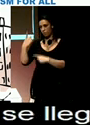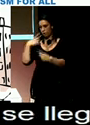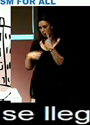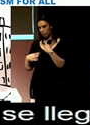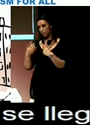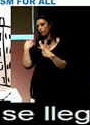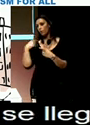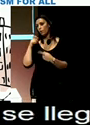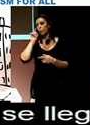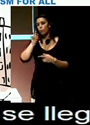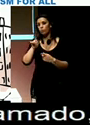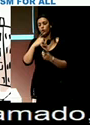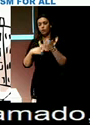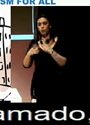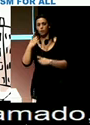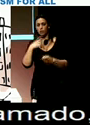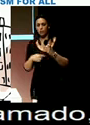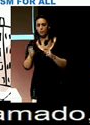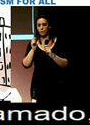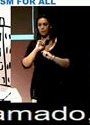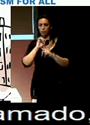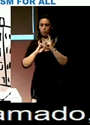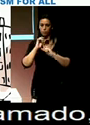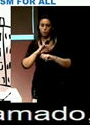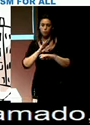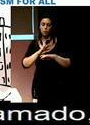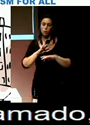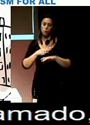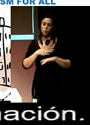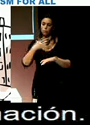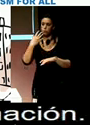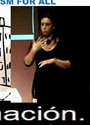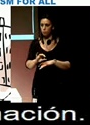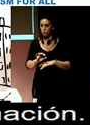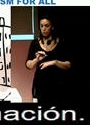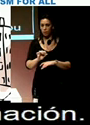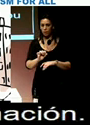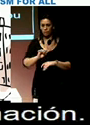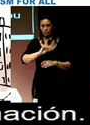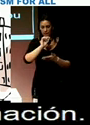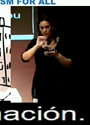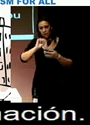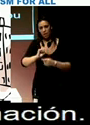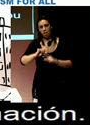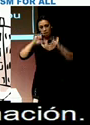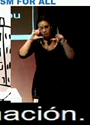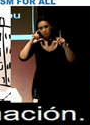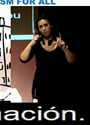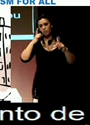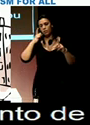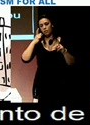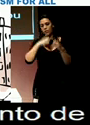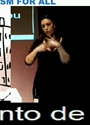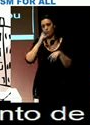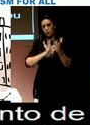visit it. It's an information point where you can have information, where you can increase